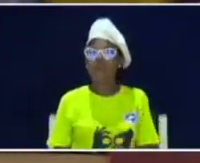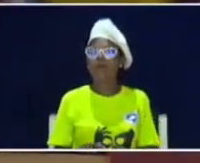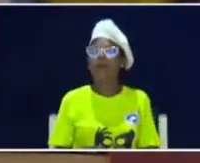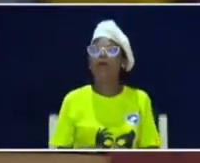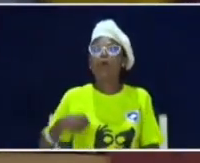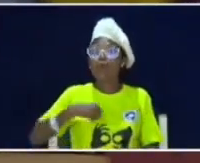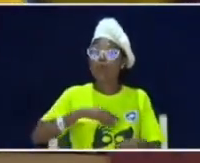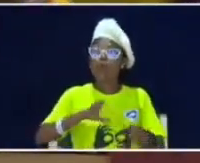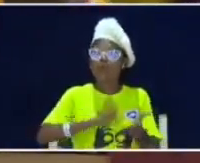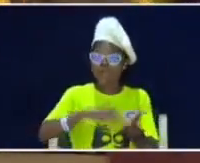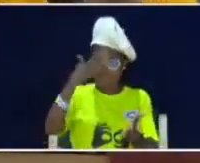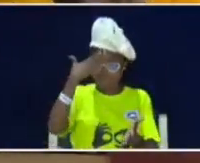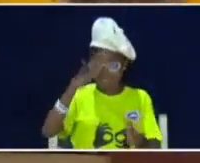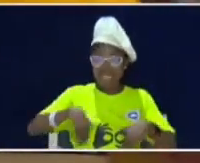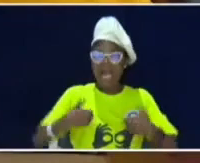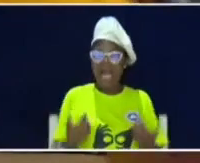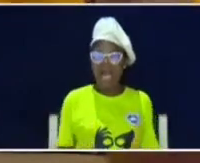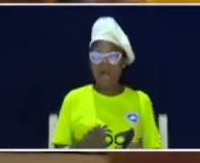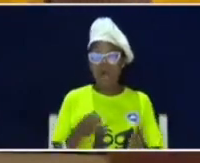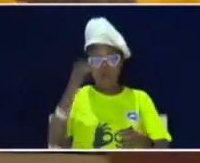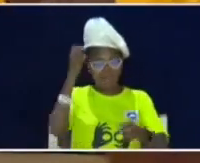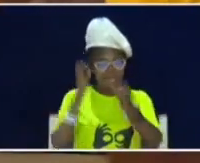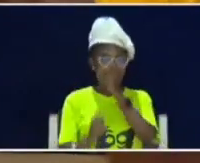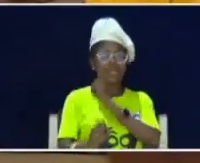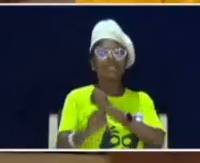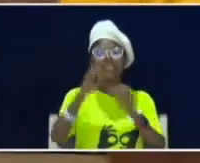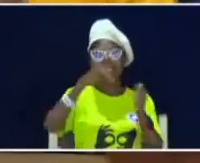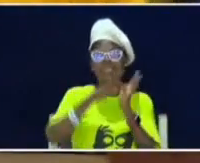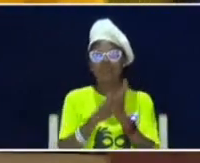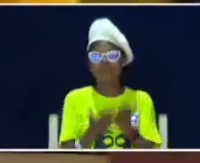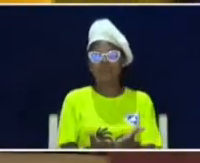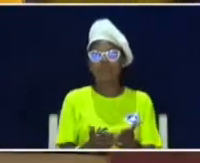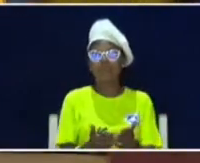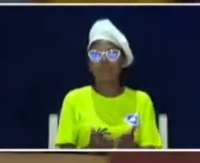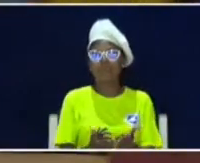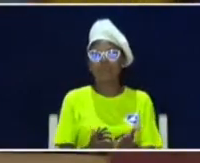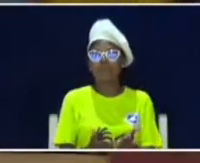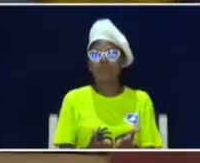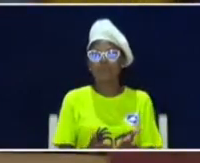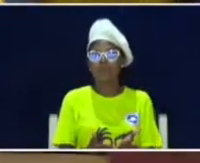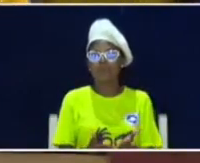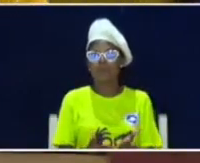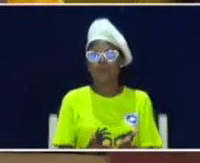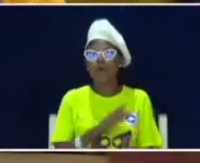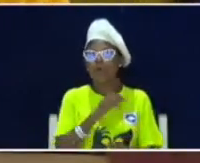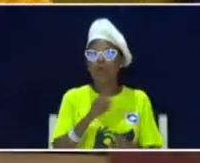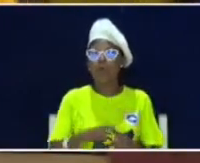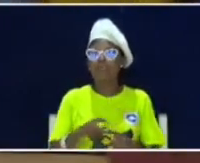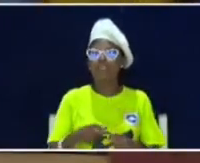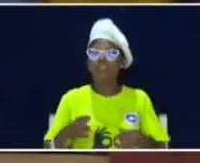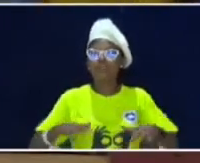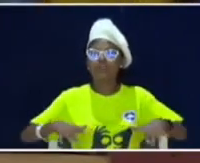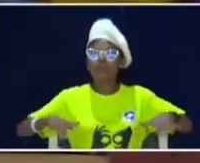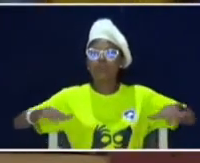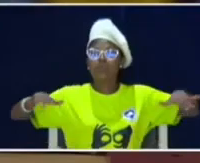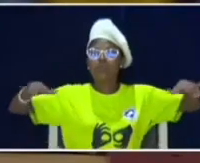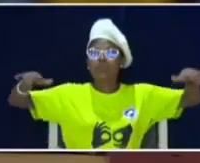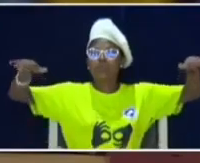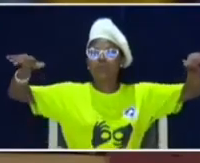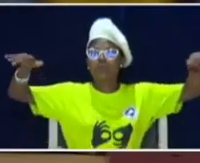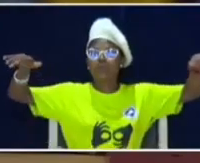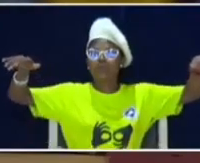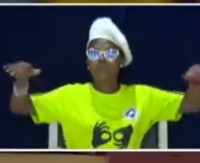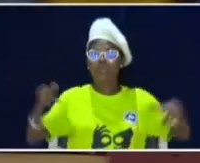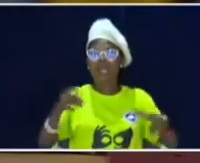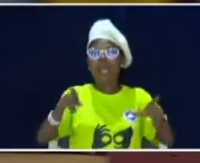learned how Elijah outran the asses of Ahab. When you mount upon the wings of an eagle,